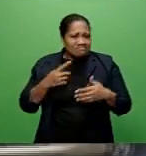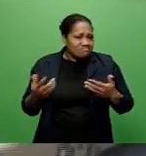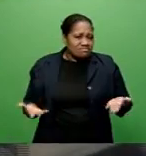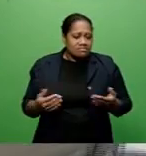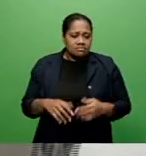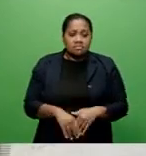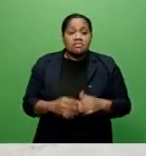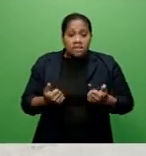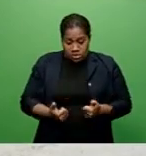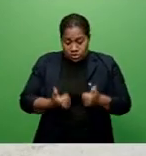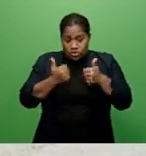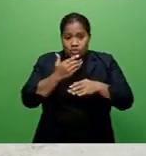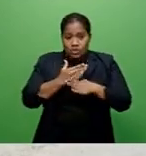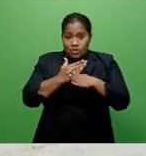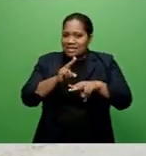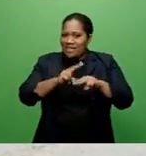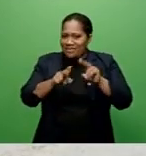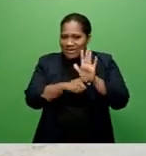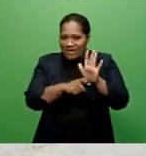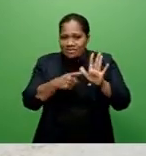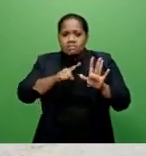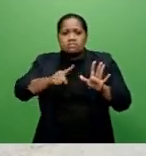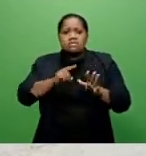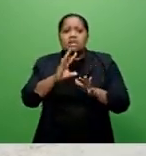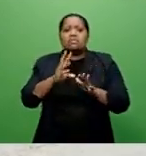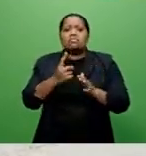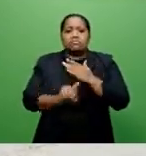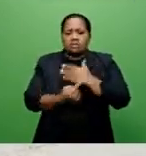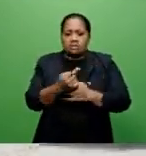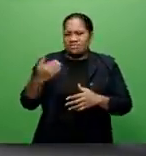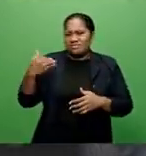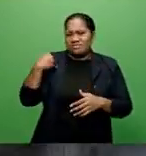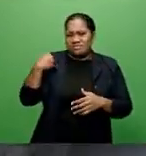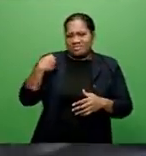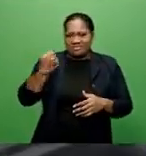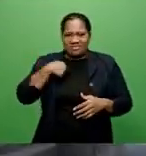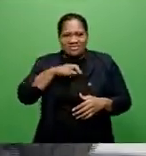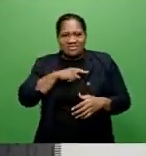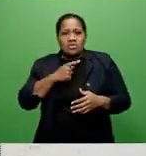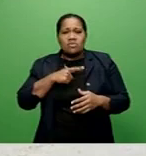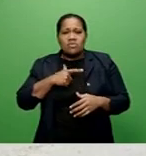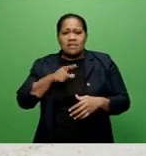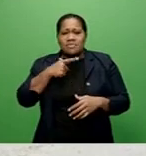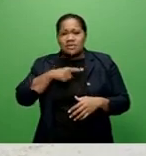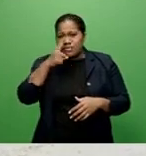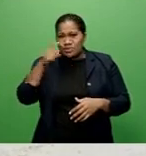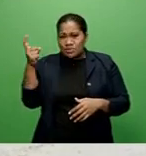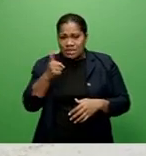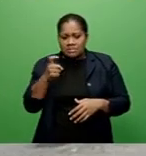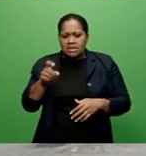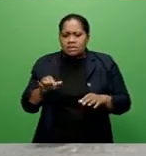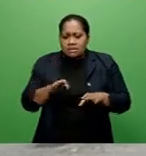initiative by FRA, but sometimes we are affected as well, as customers don't have a space to park.